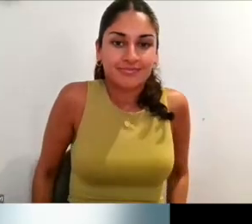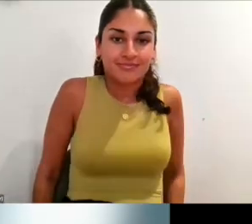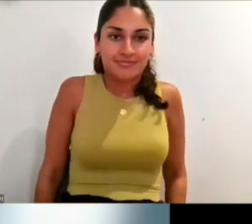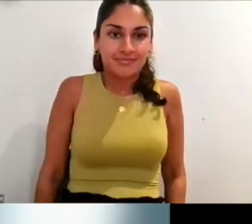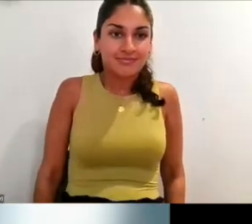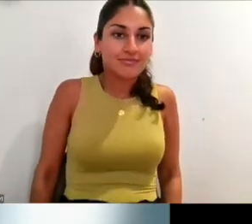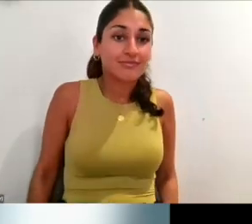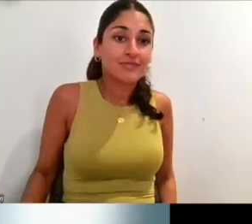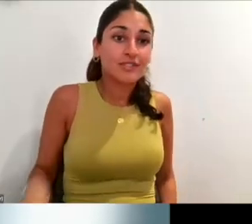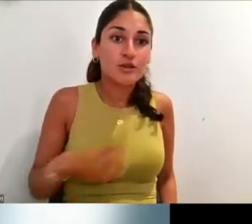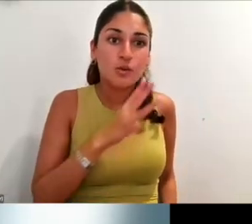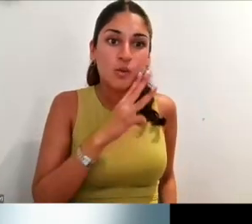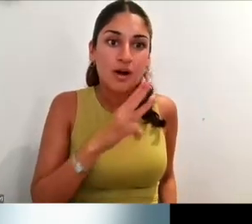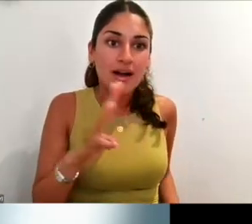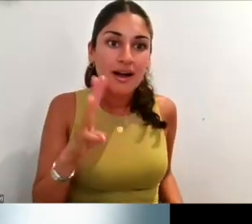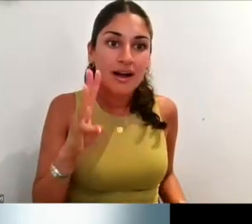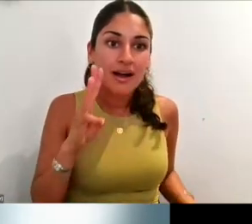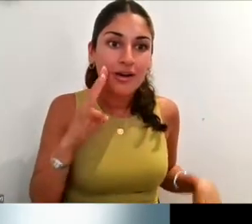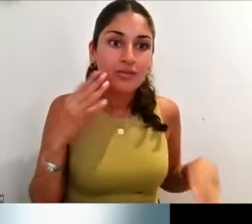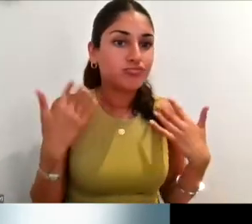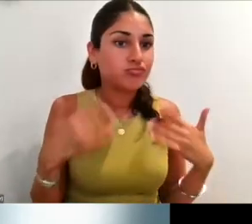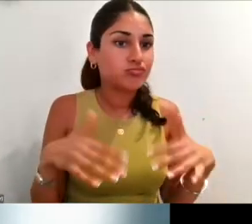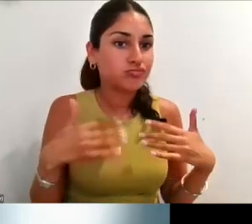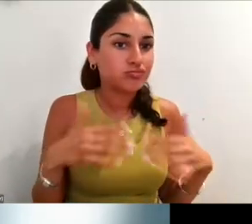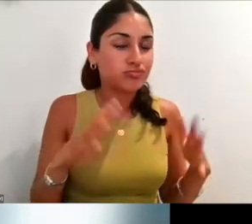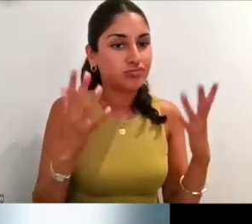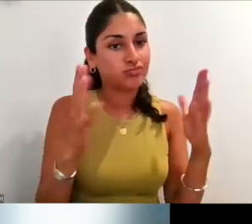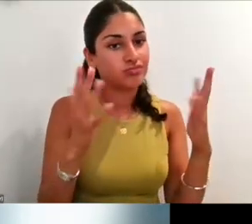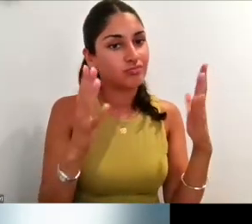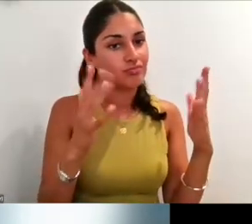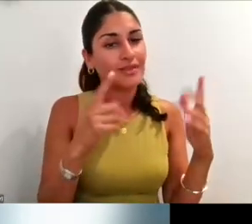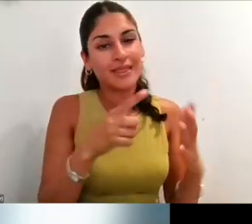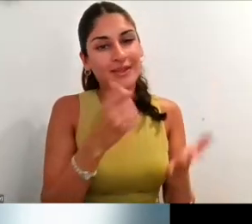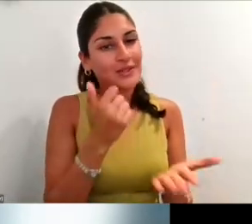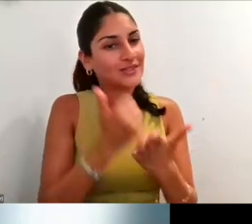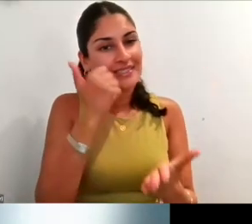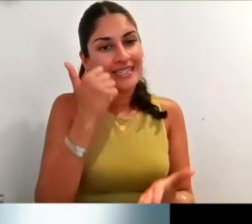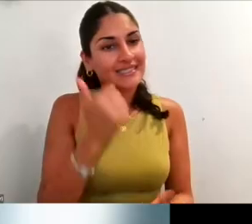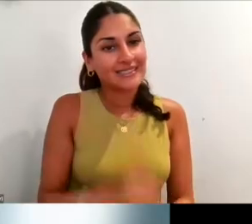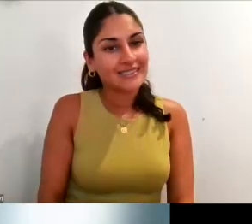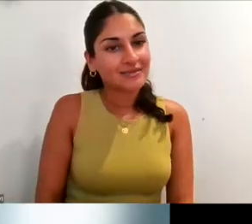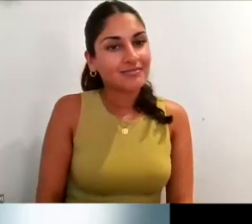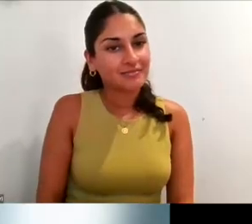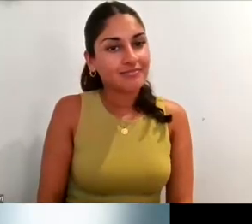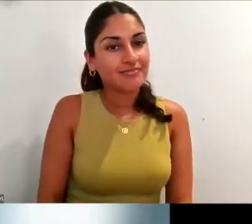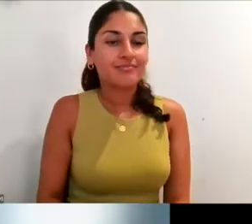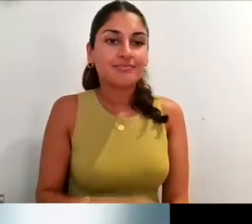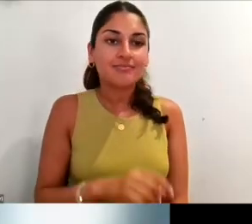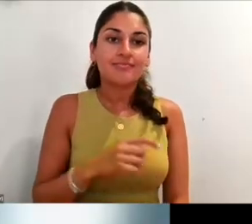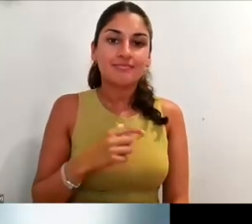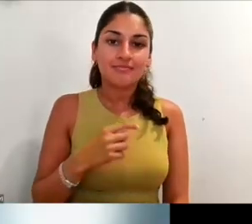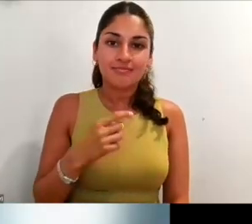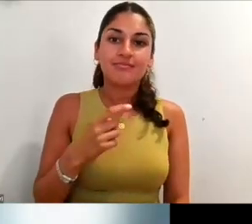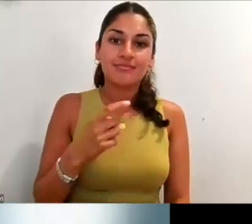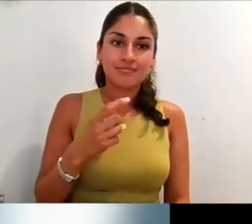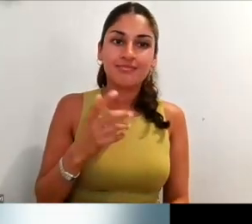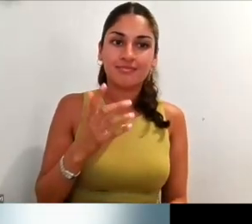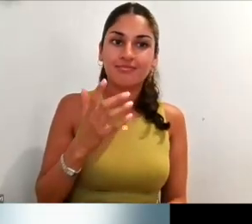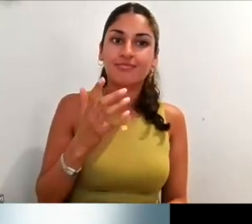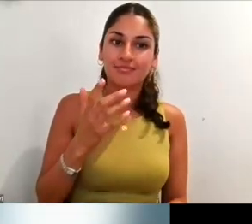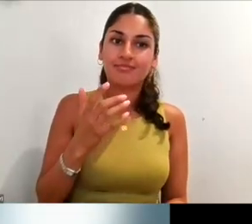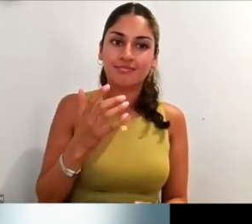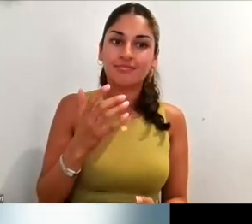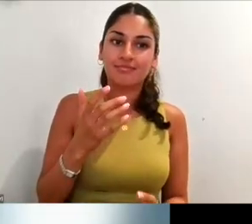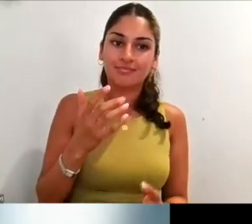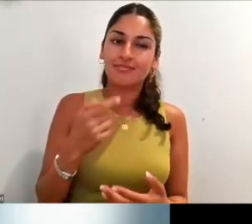Wow, wow, wow, wow, wow, wow, wow, wow. That was incredible. That is, I definitely, yeah. And we have